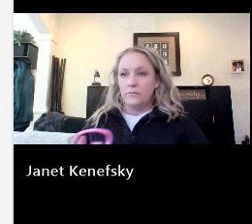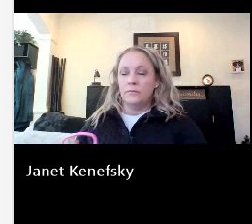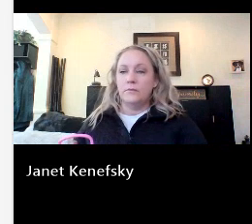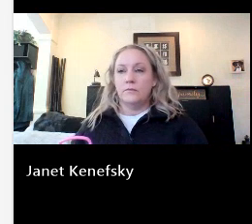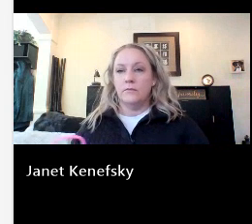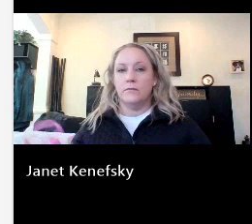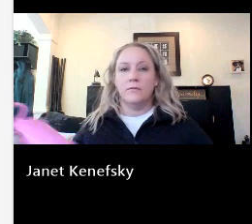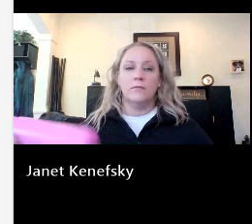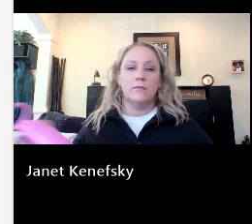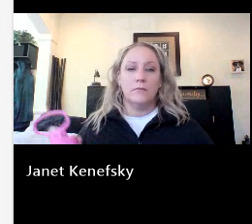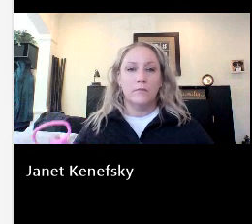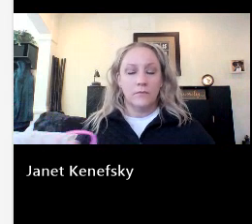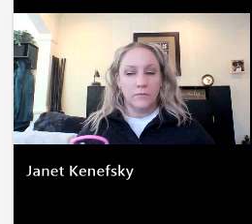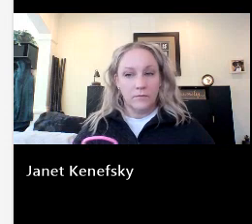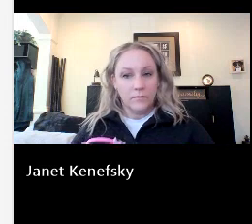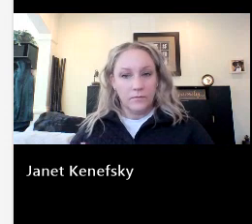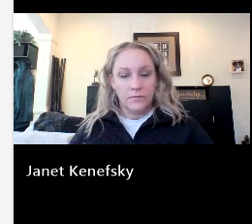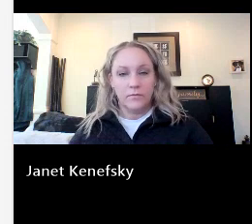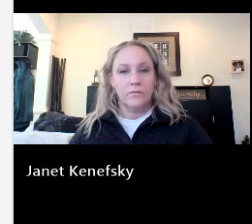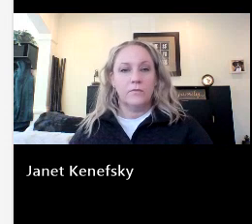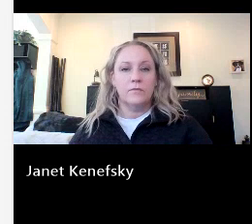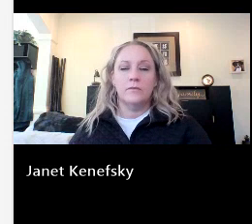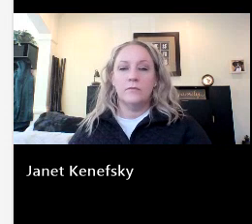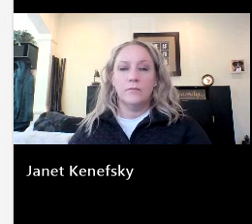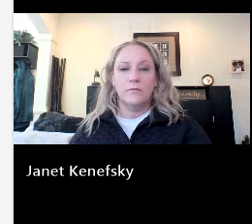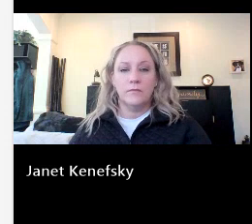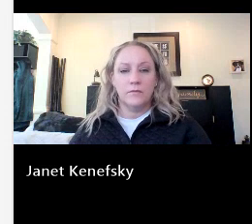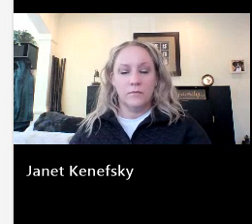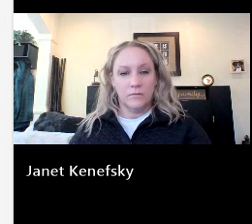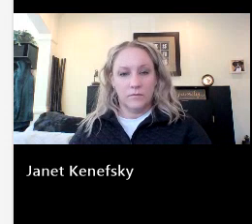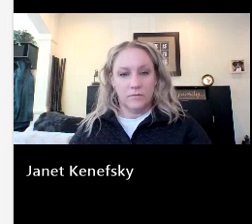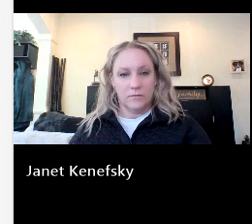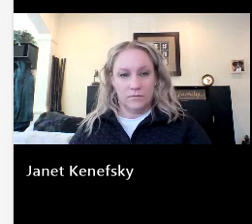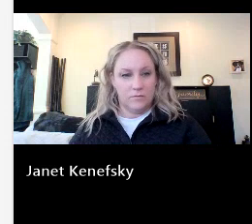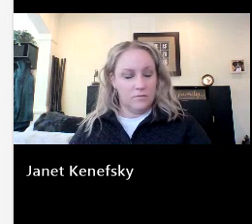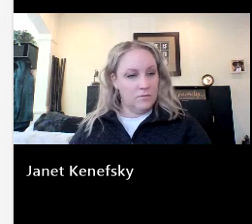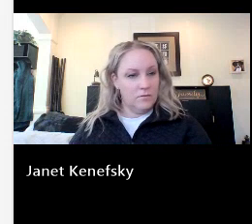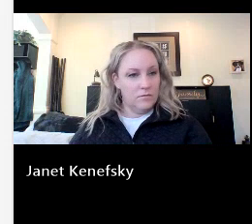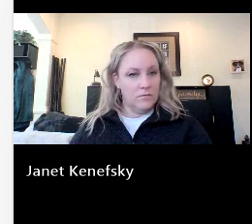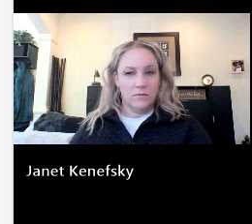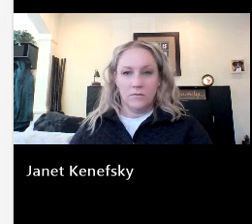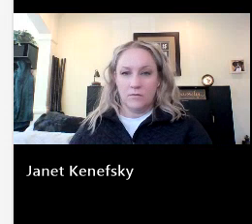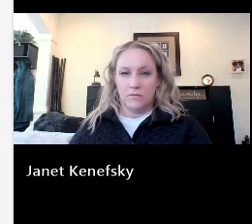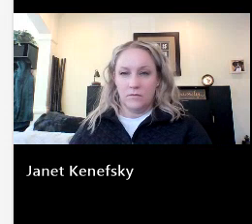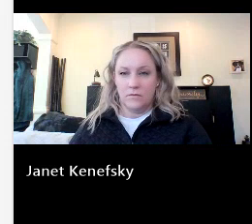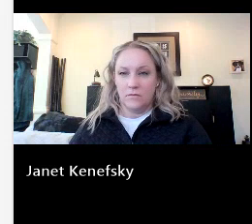that? I want. Better. So I don't even know